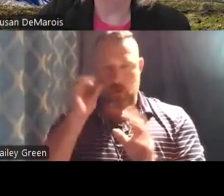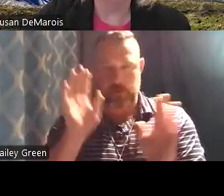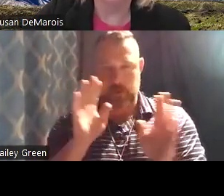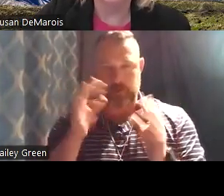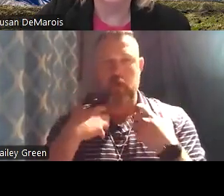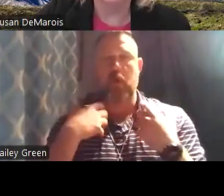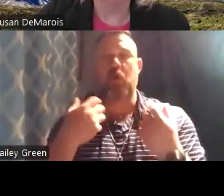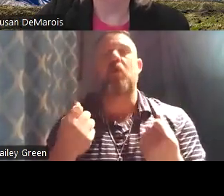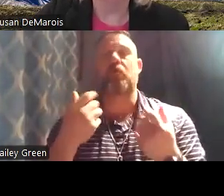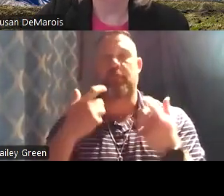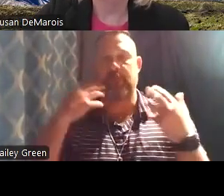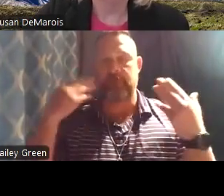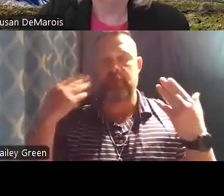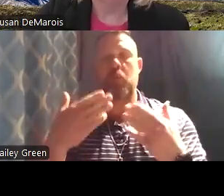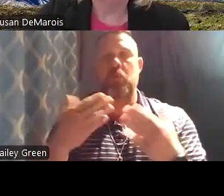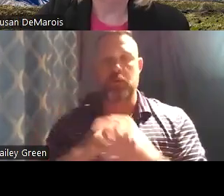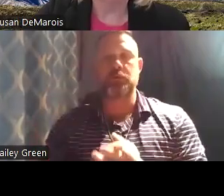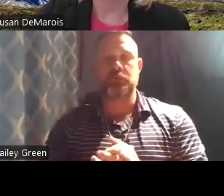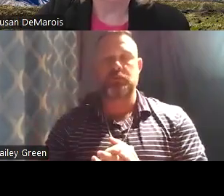be a big focus area.